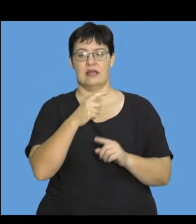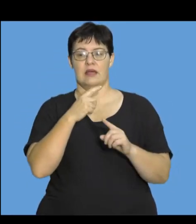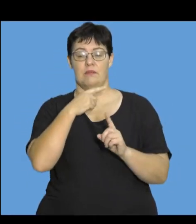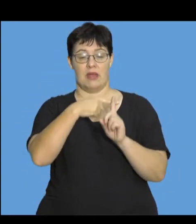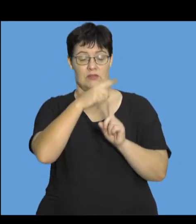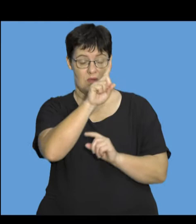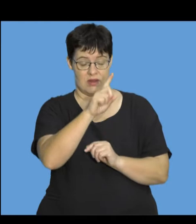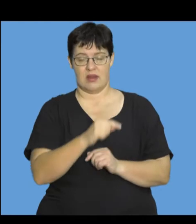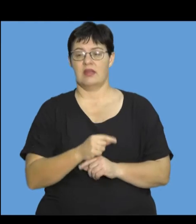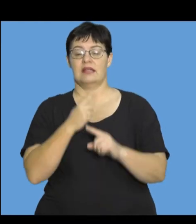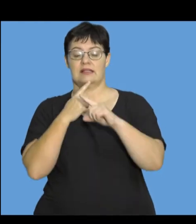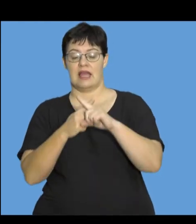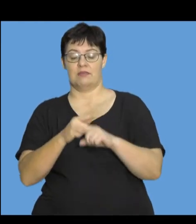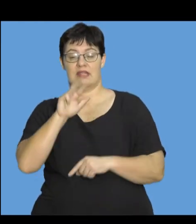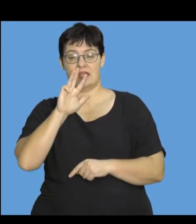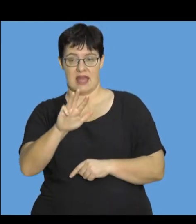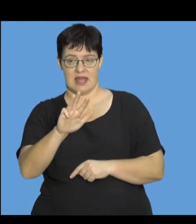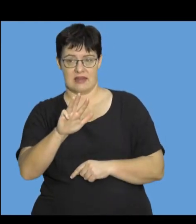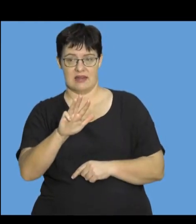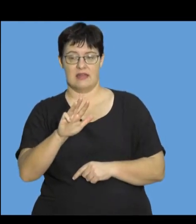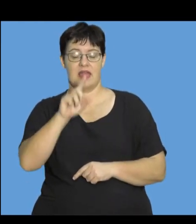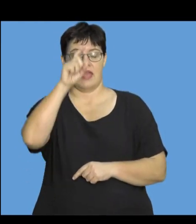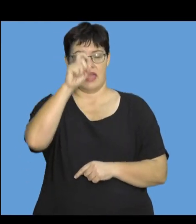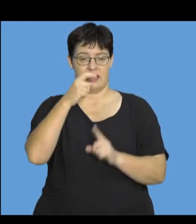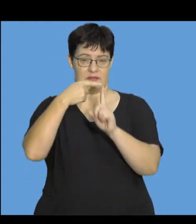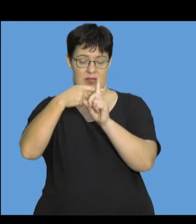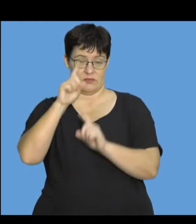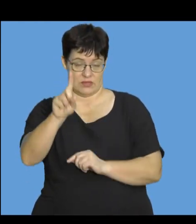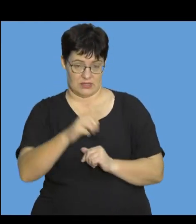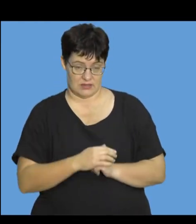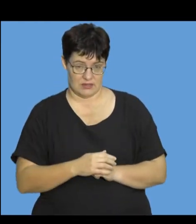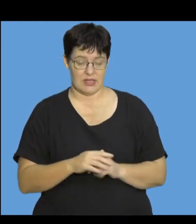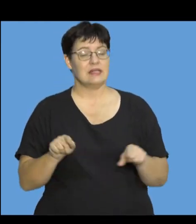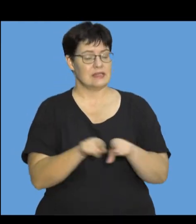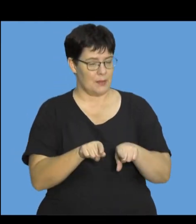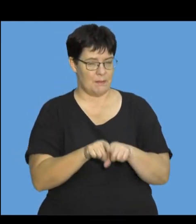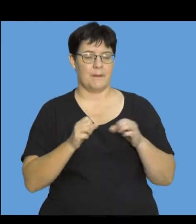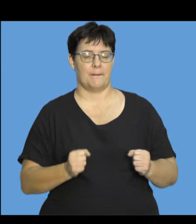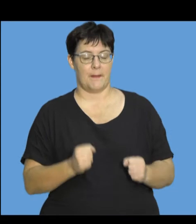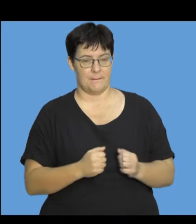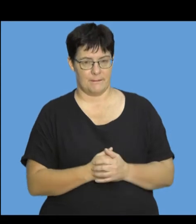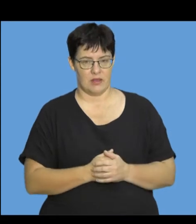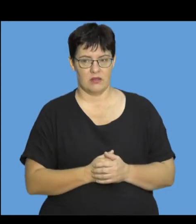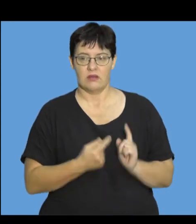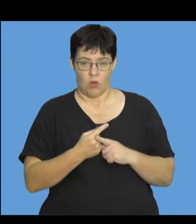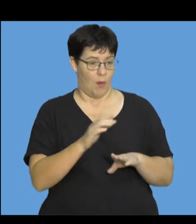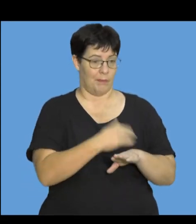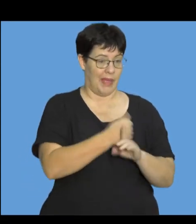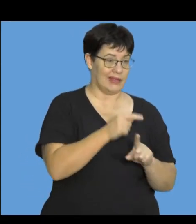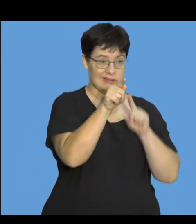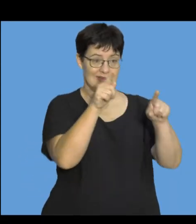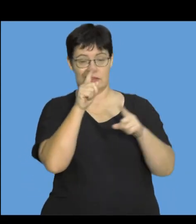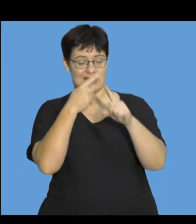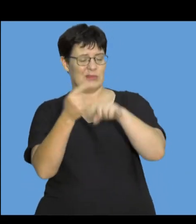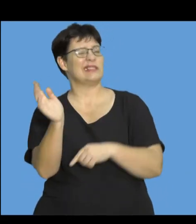plus 1 times 9 to the exponent of x plus 1. Same thing applies. You don't then start multiplying your bases